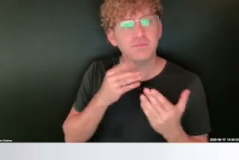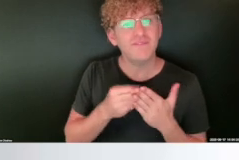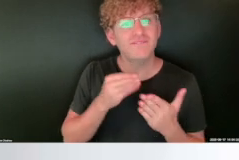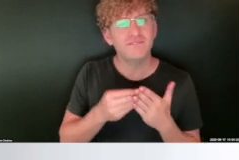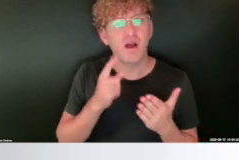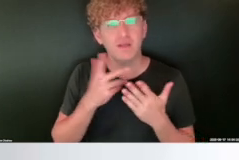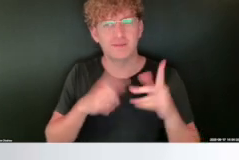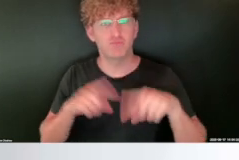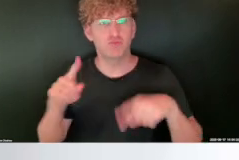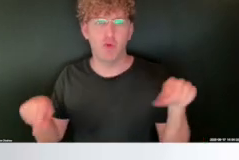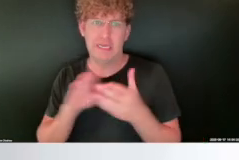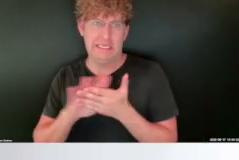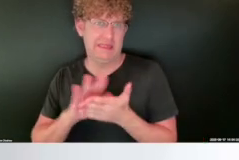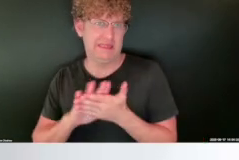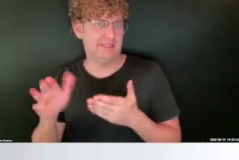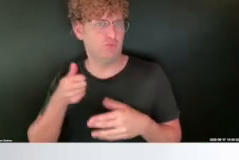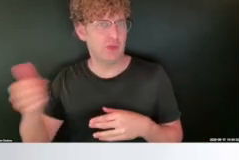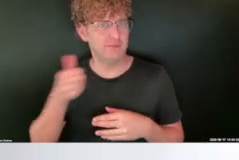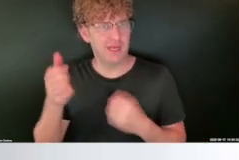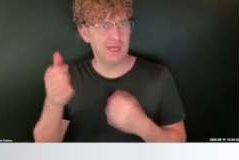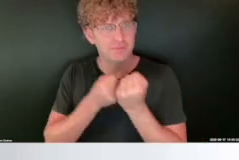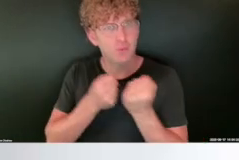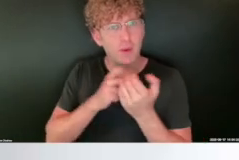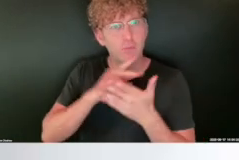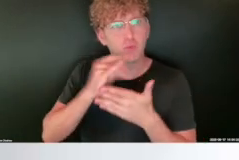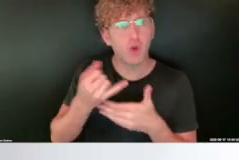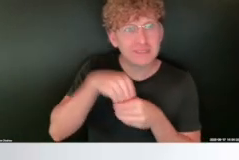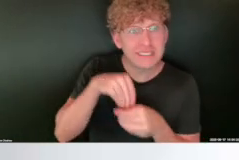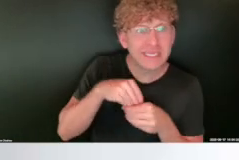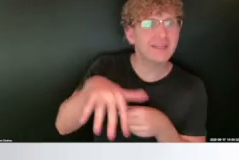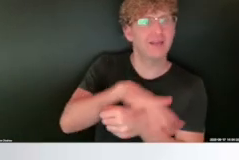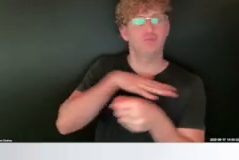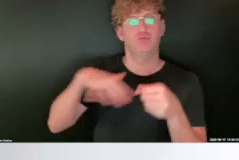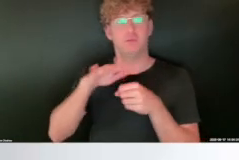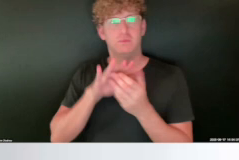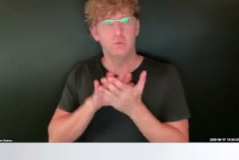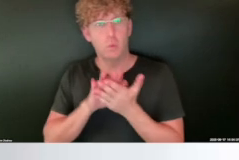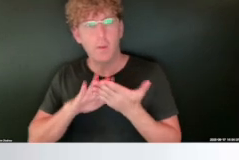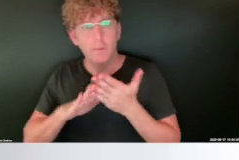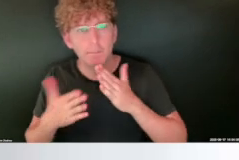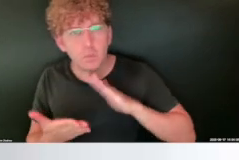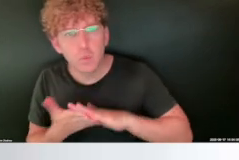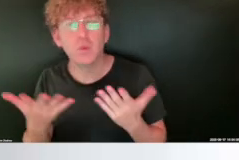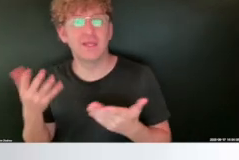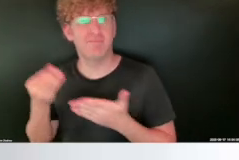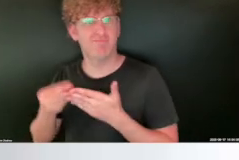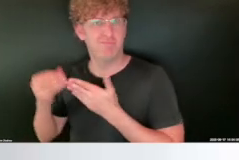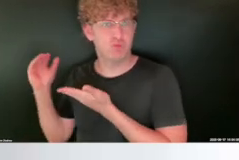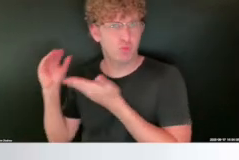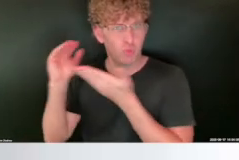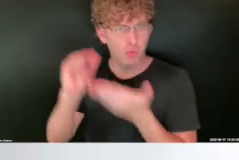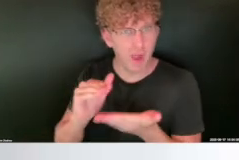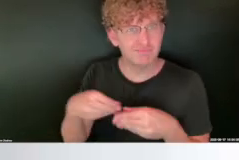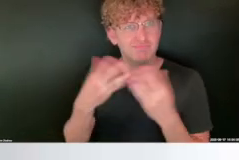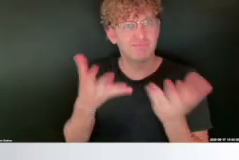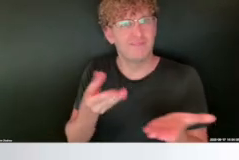for zero-emission fleets, equipment, energy projects, active and alternative modes of transportation,